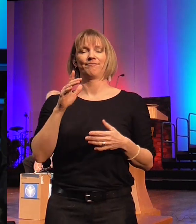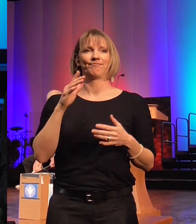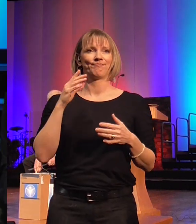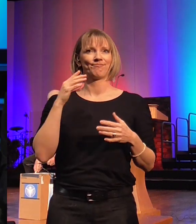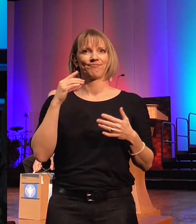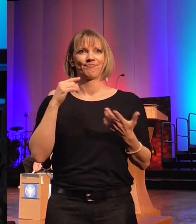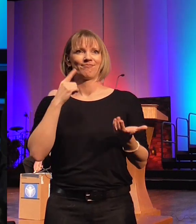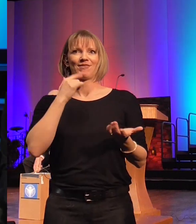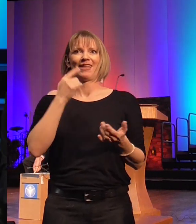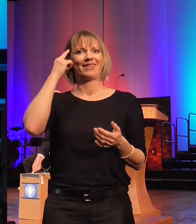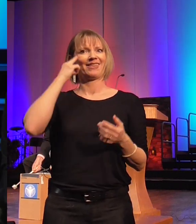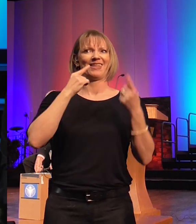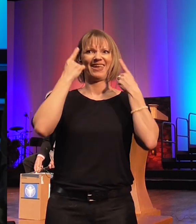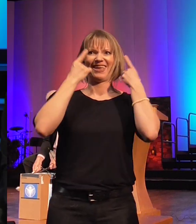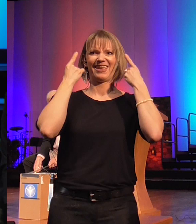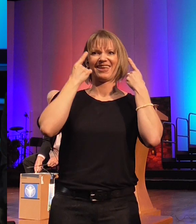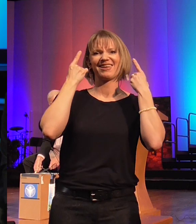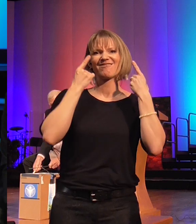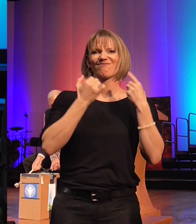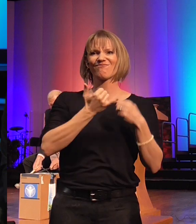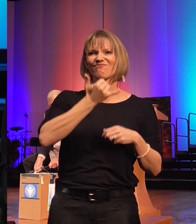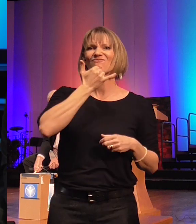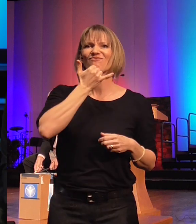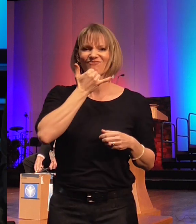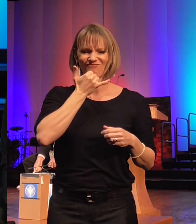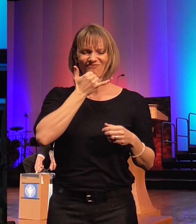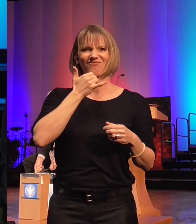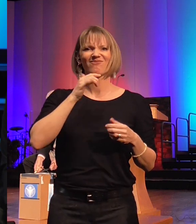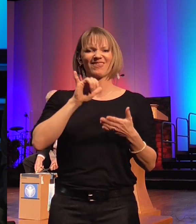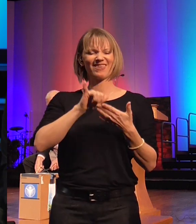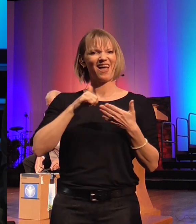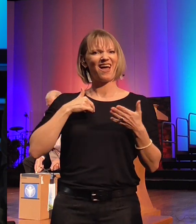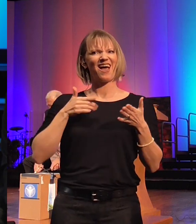Delusion would let me drown in